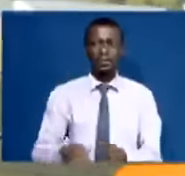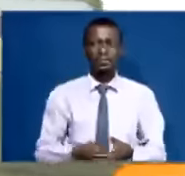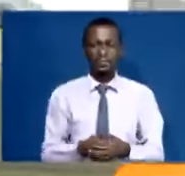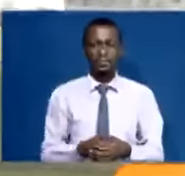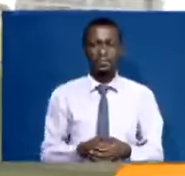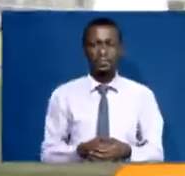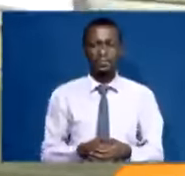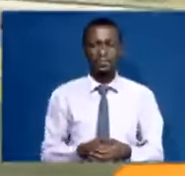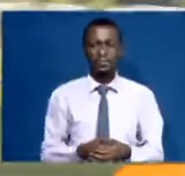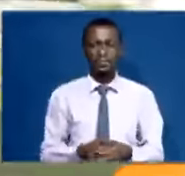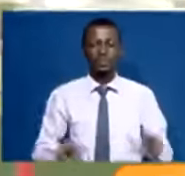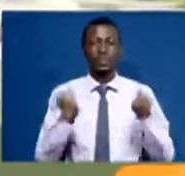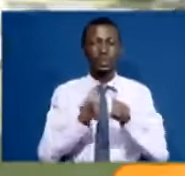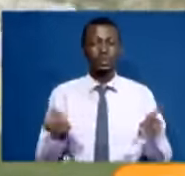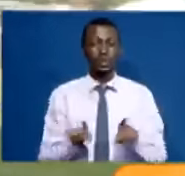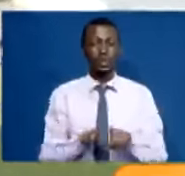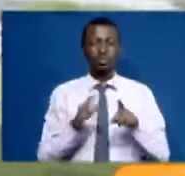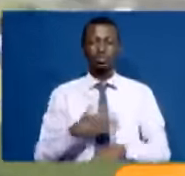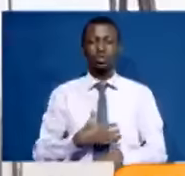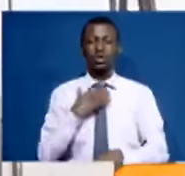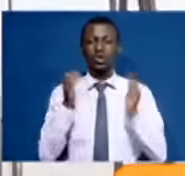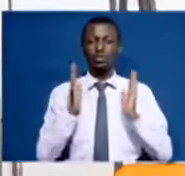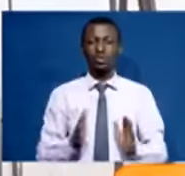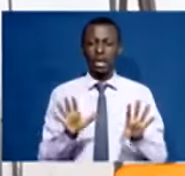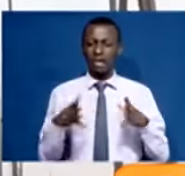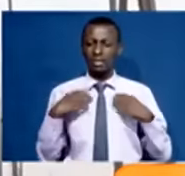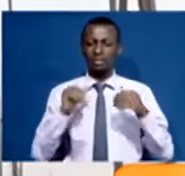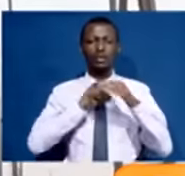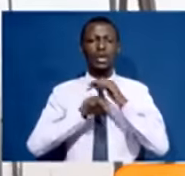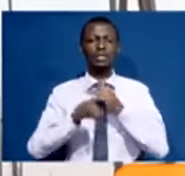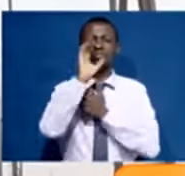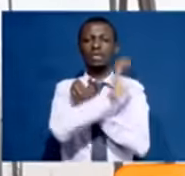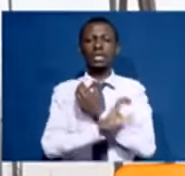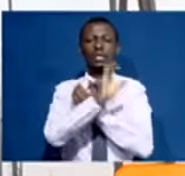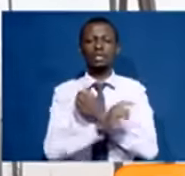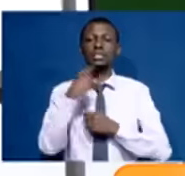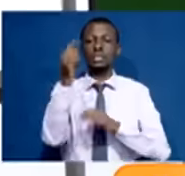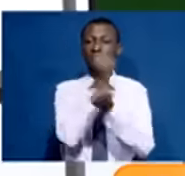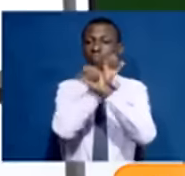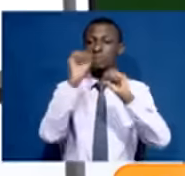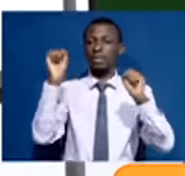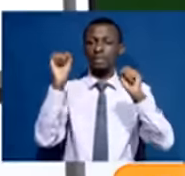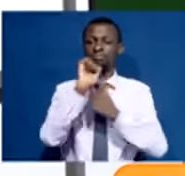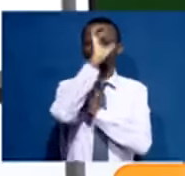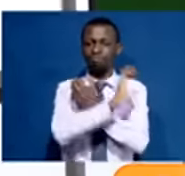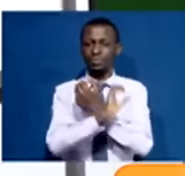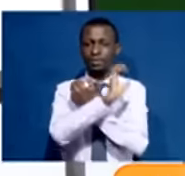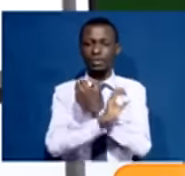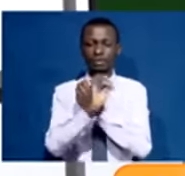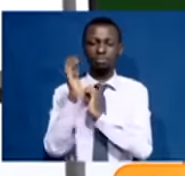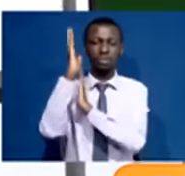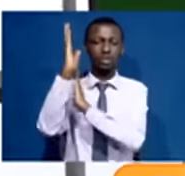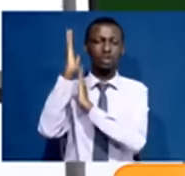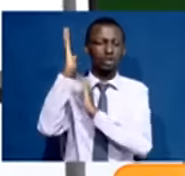Even as the country opened its borders to visitors, the head of state assured Kenyans that the country will, however, safeguard its